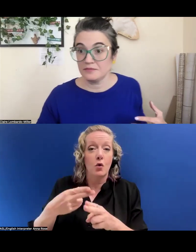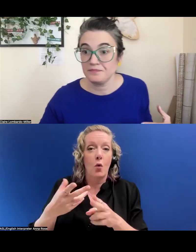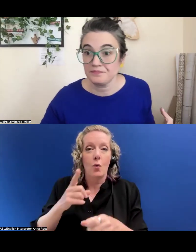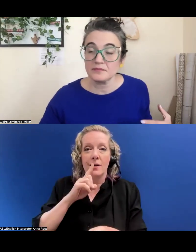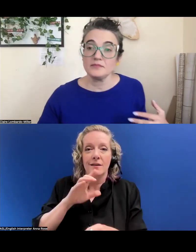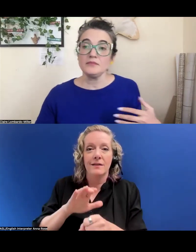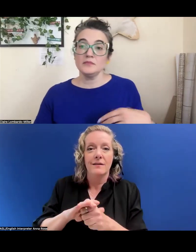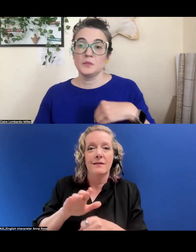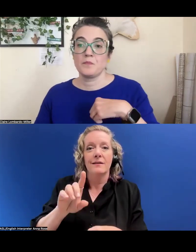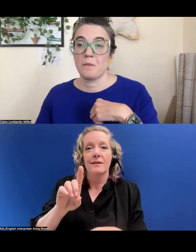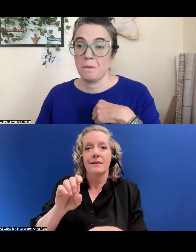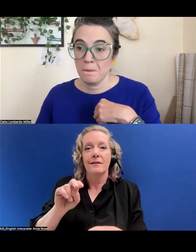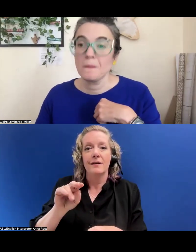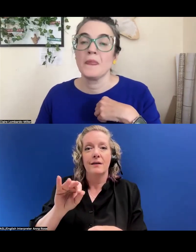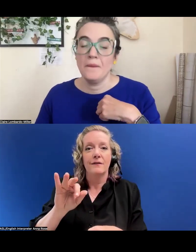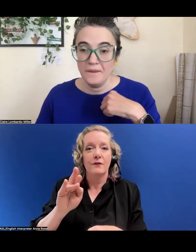bias.